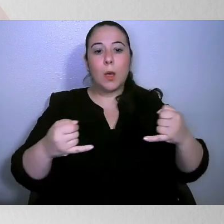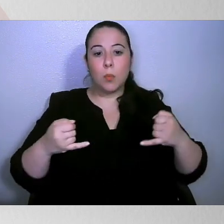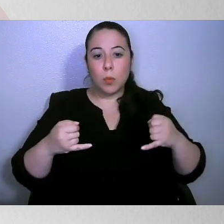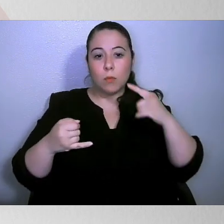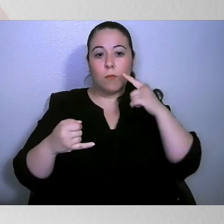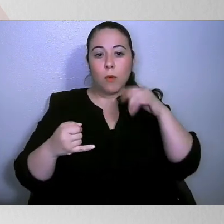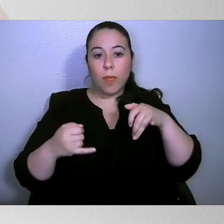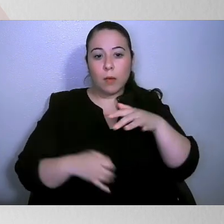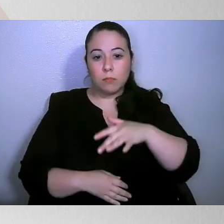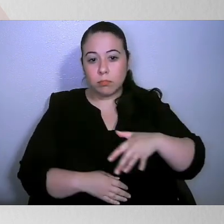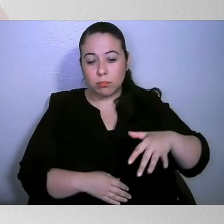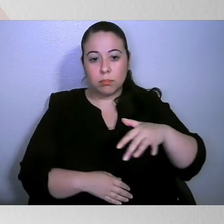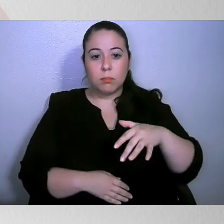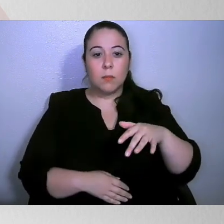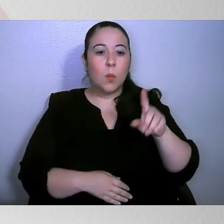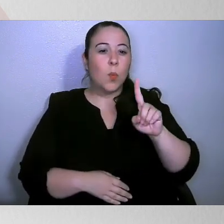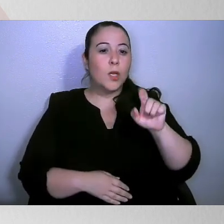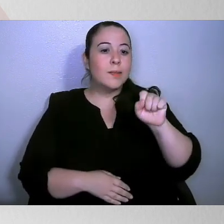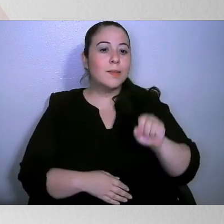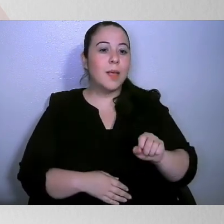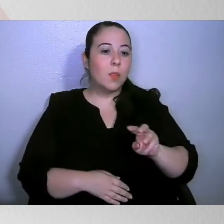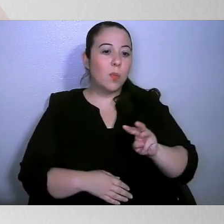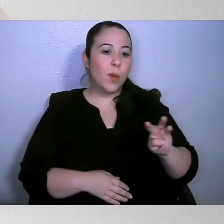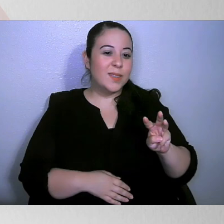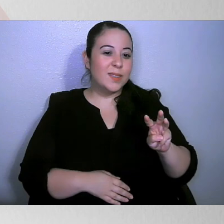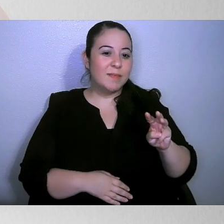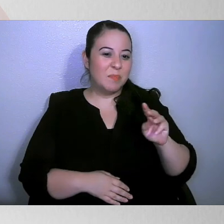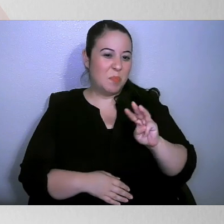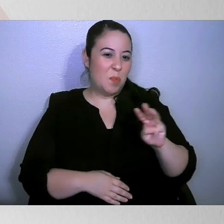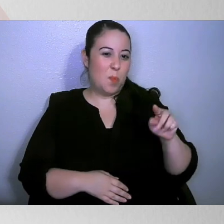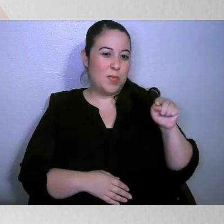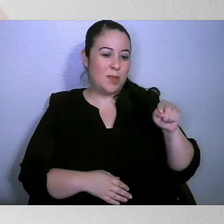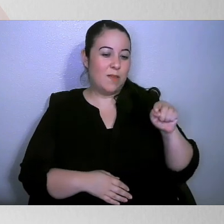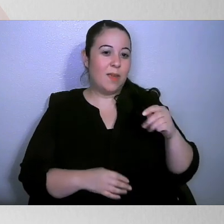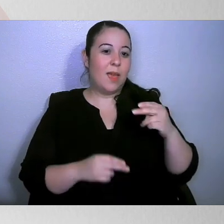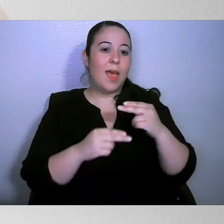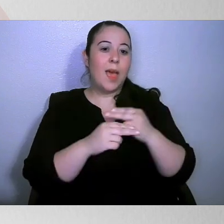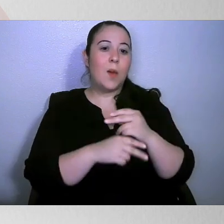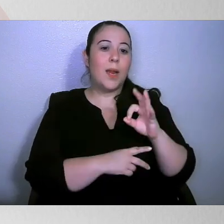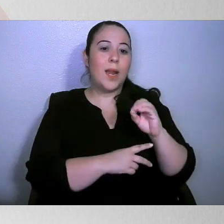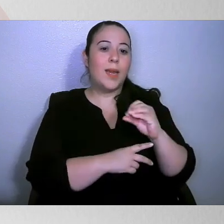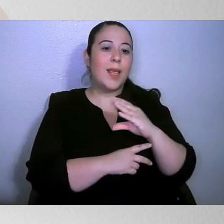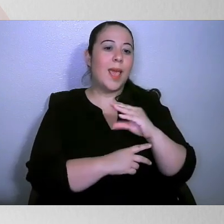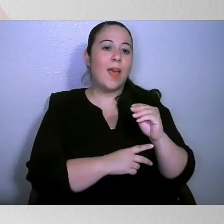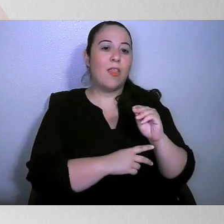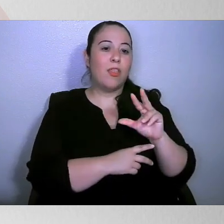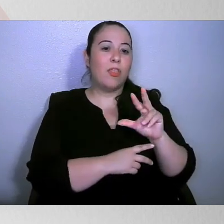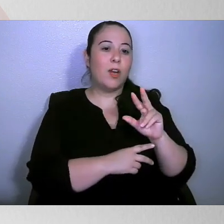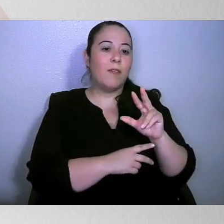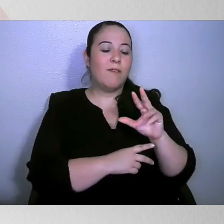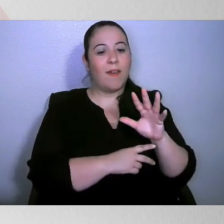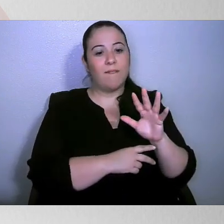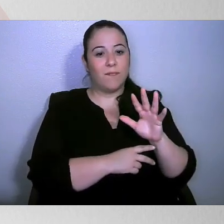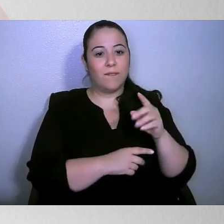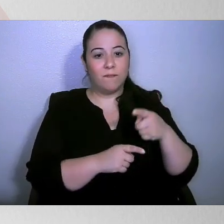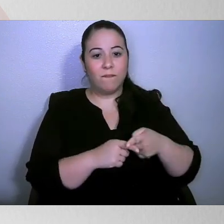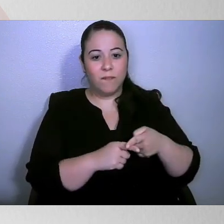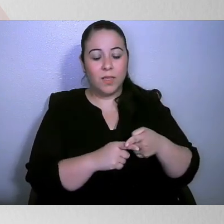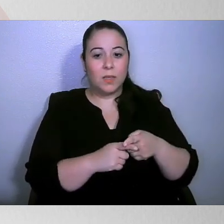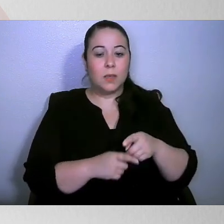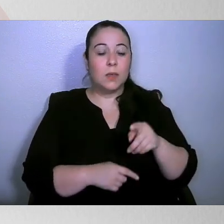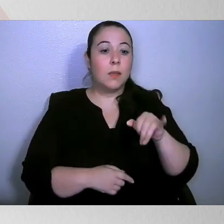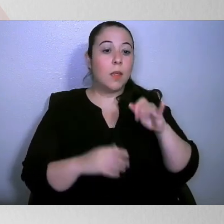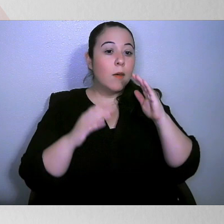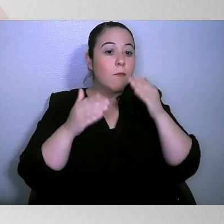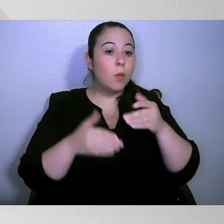The regional center is in the southwest part of the city, just west of the intersection of Highway 90 and Interstate 35. The focal points of this plan are